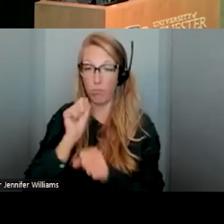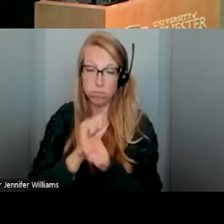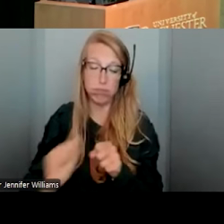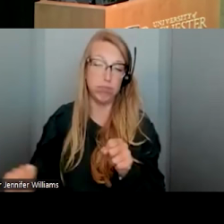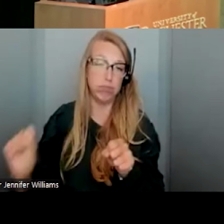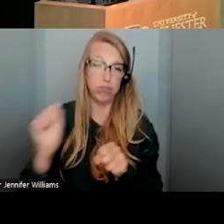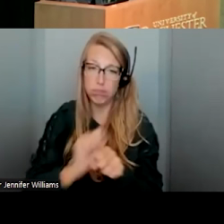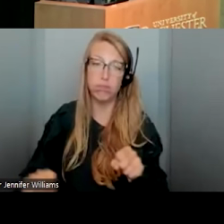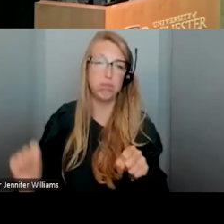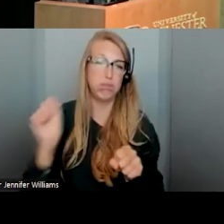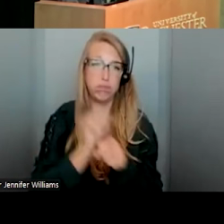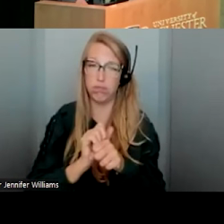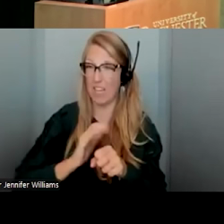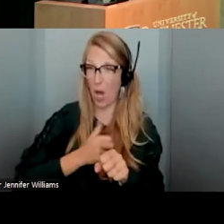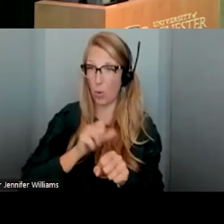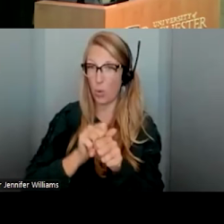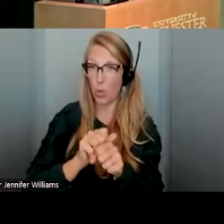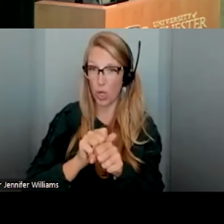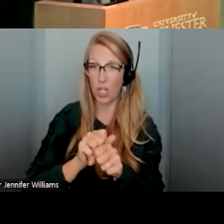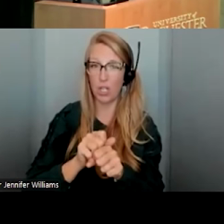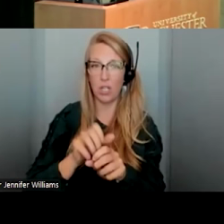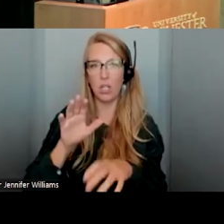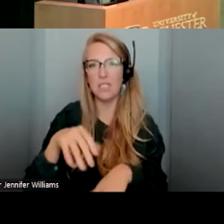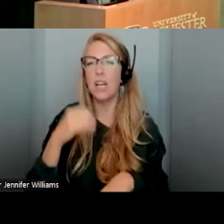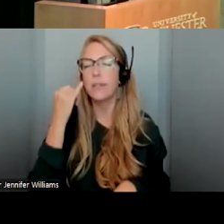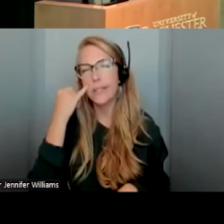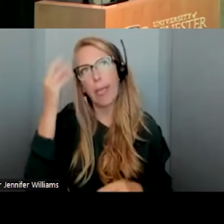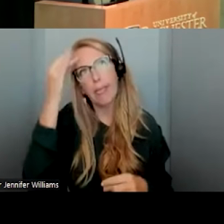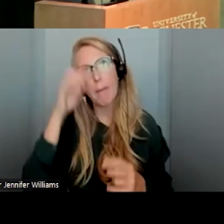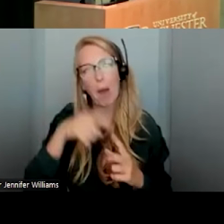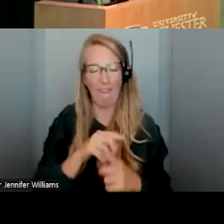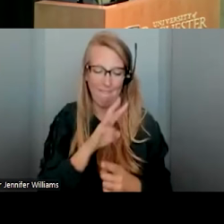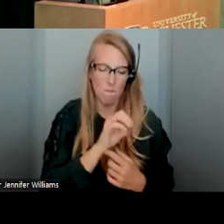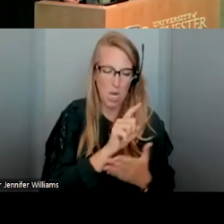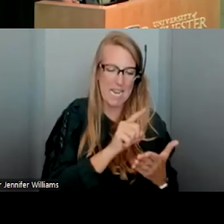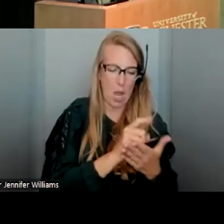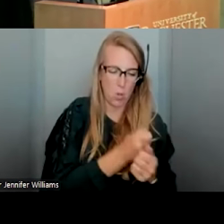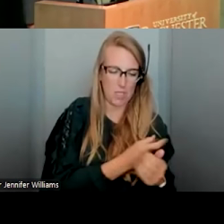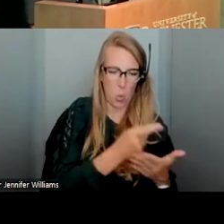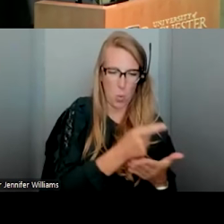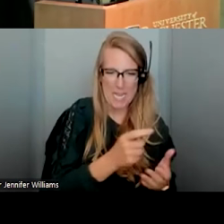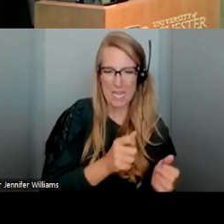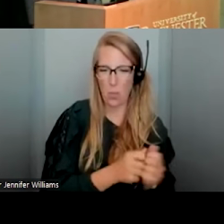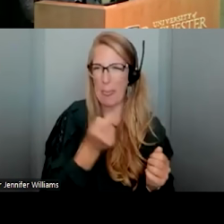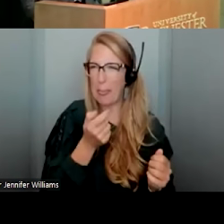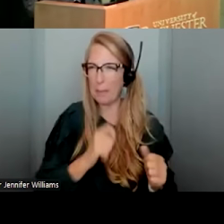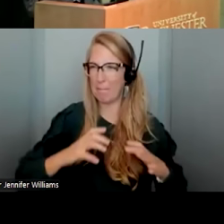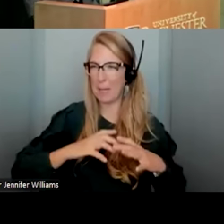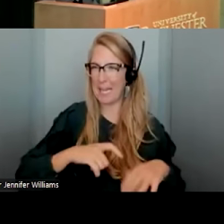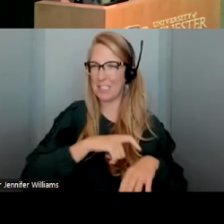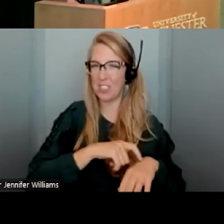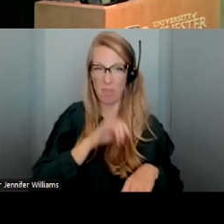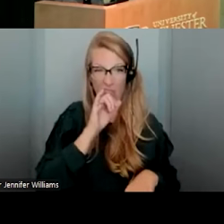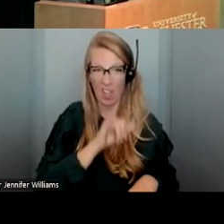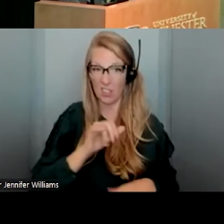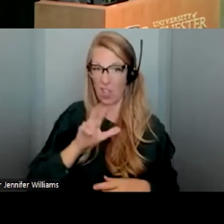in our work. You know, it talks about how if you have a 40 hours a week along with some vacation time, about 30 to